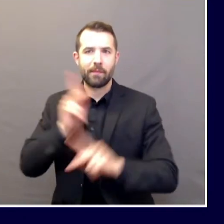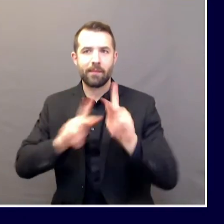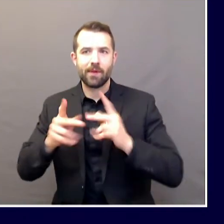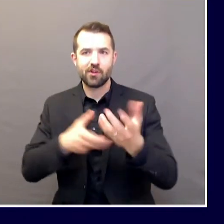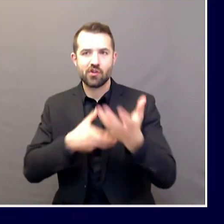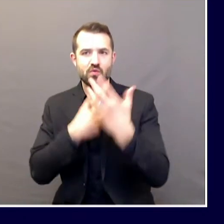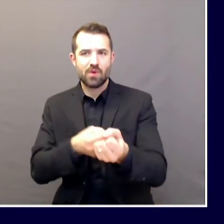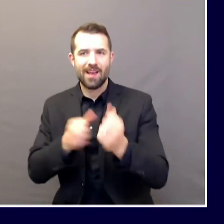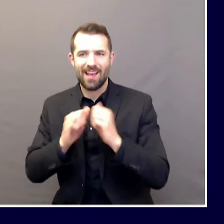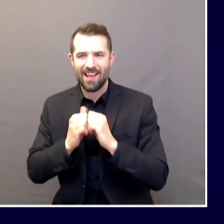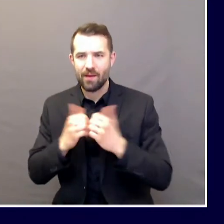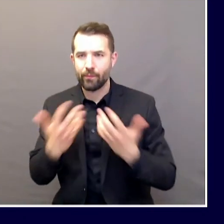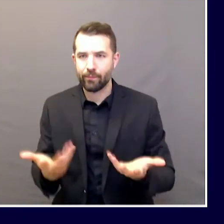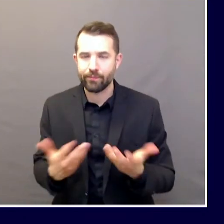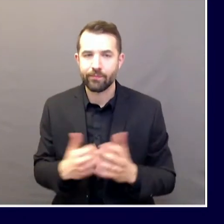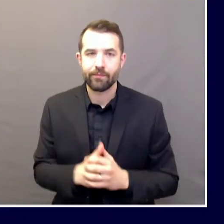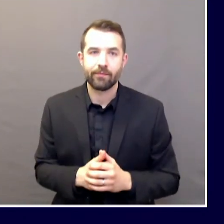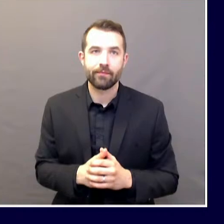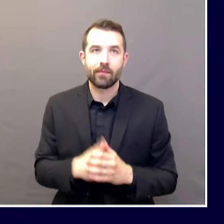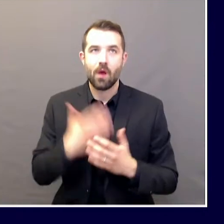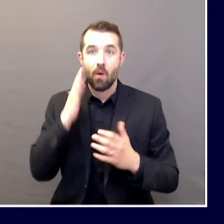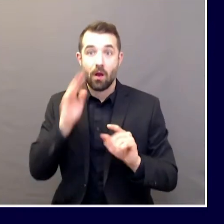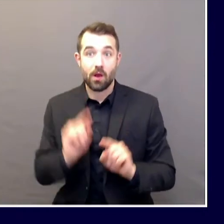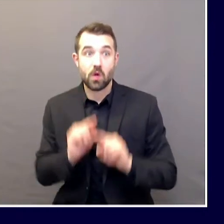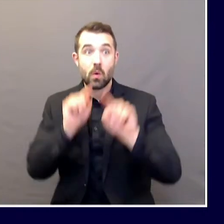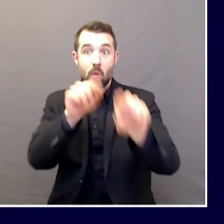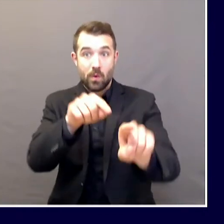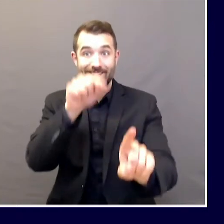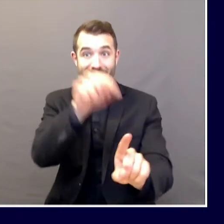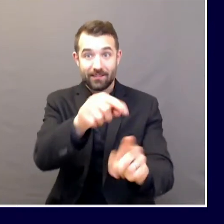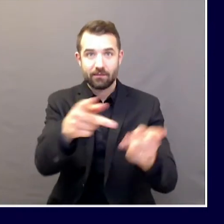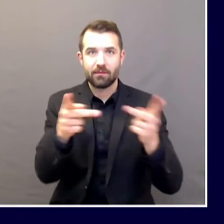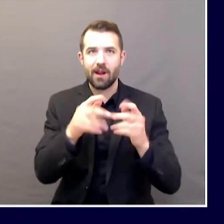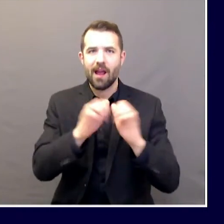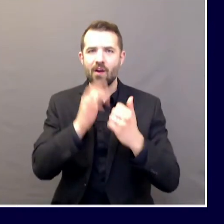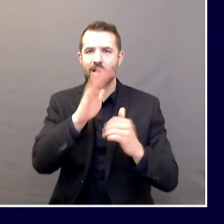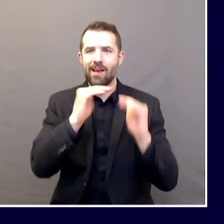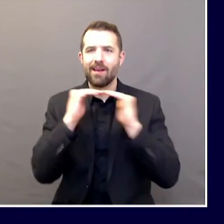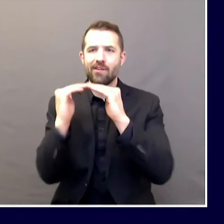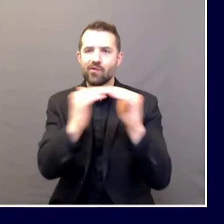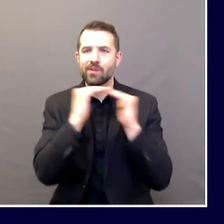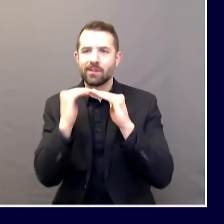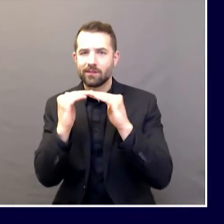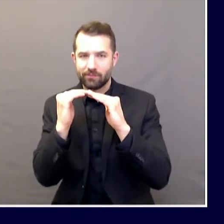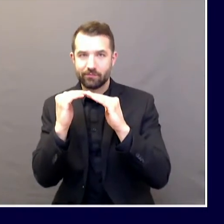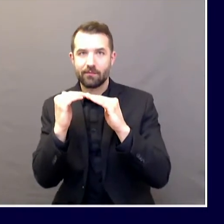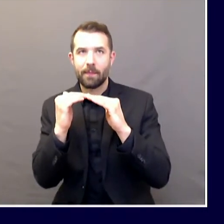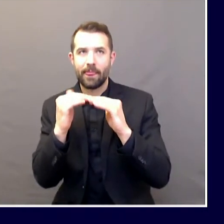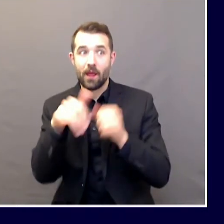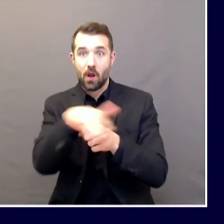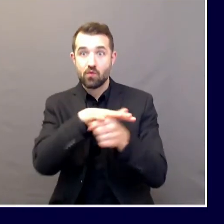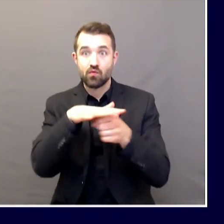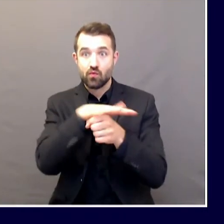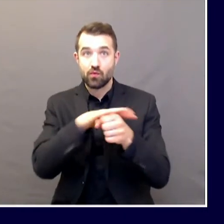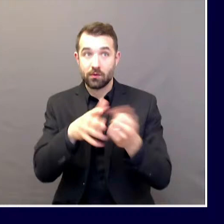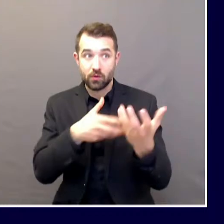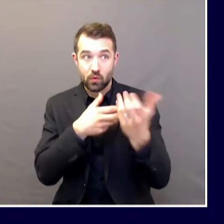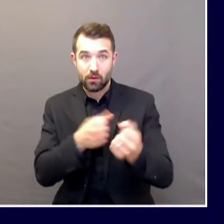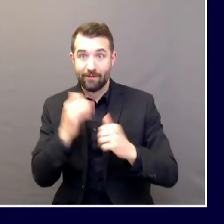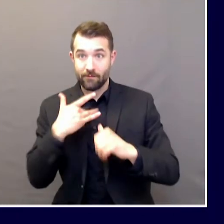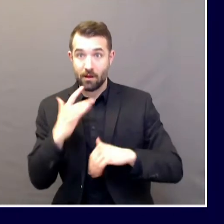can be vaccinated with folks whom they trust in a setting that they also trust. And so that's why we are working